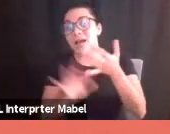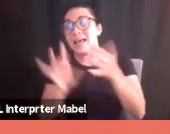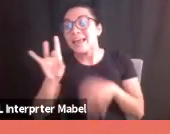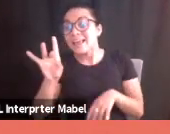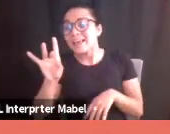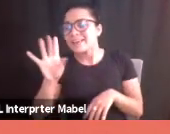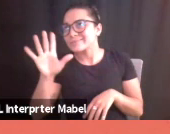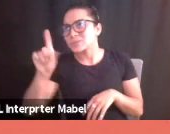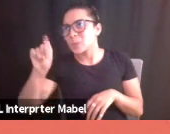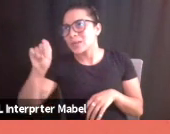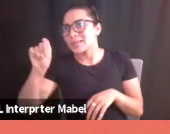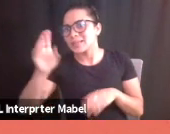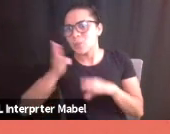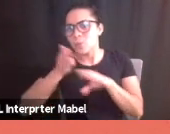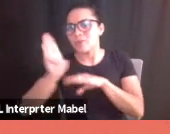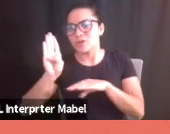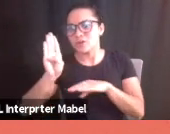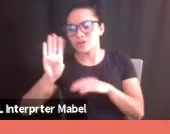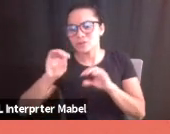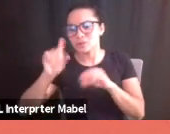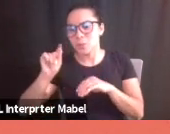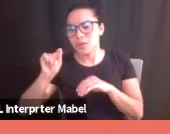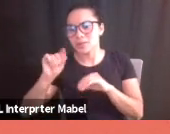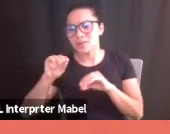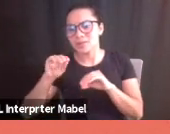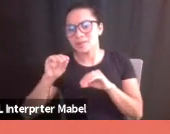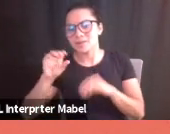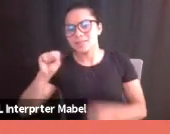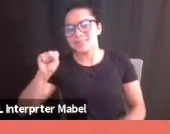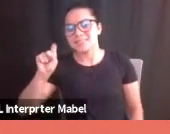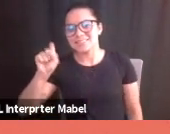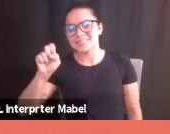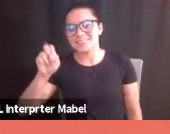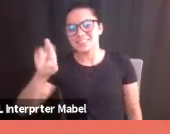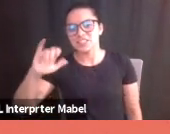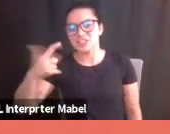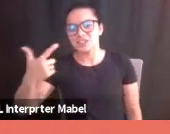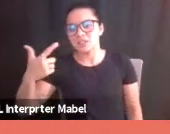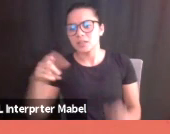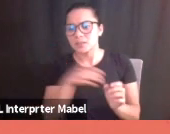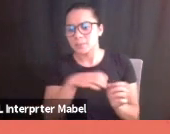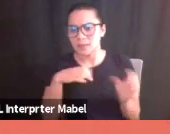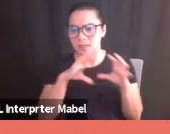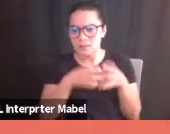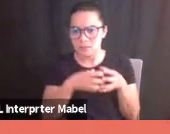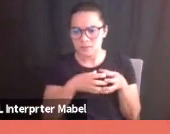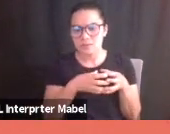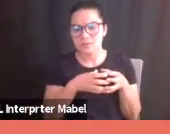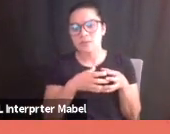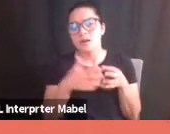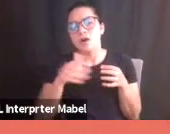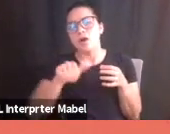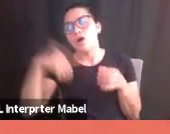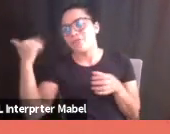20 plus steering committee members, as well as the community partners that we're working with. There's also a wealth